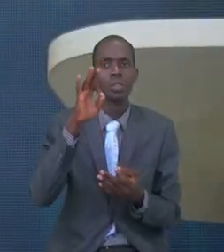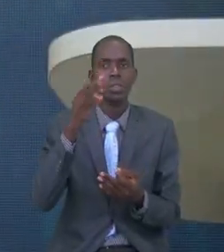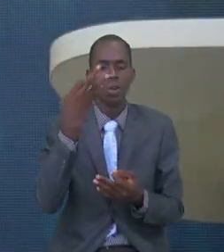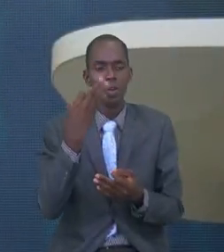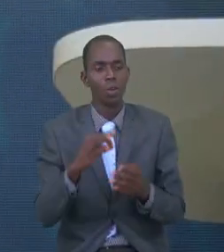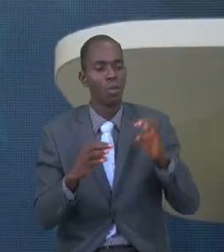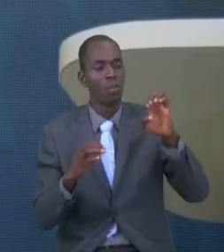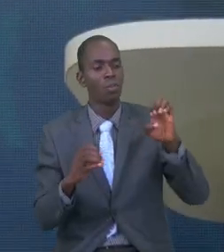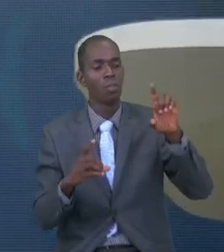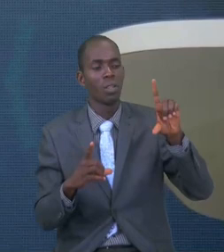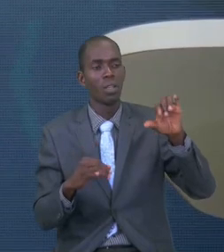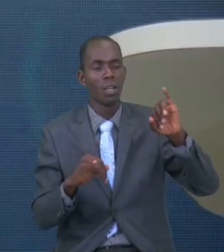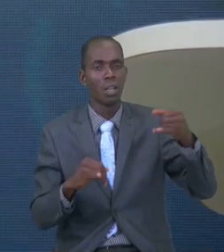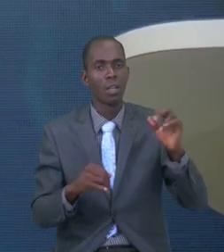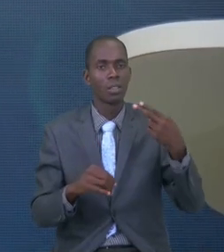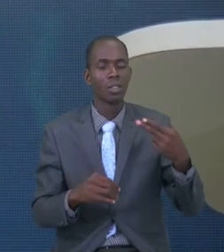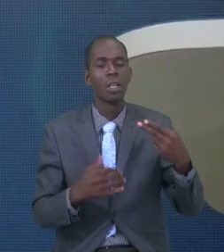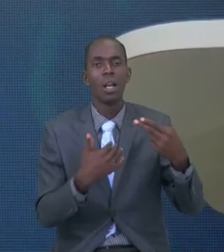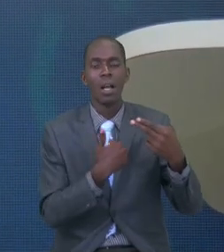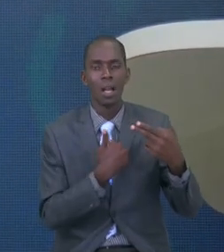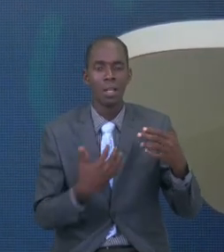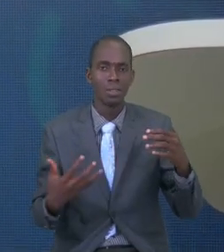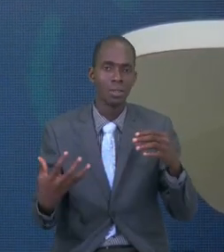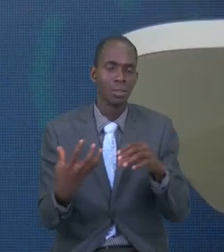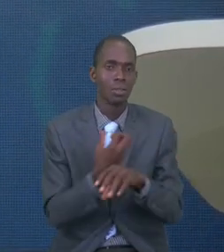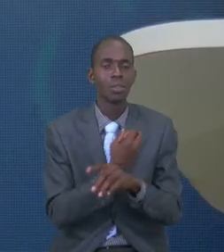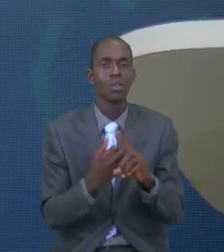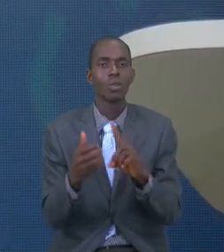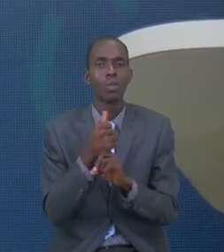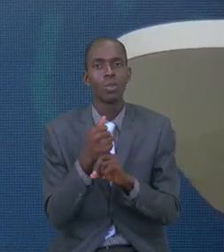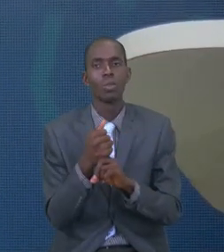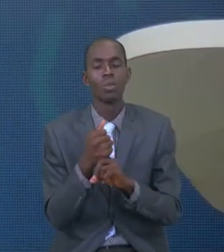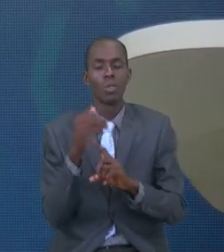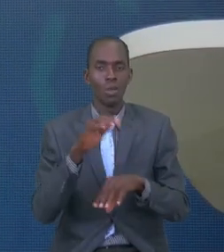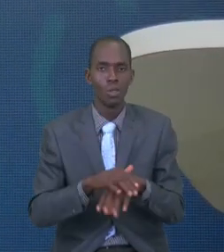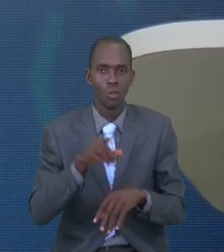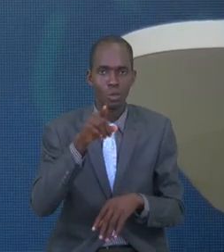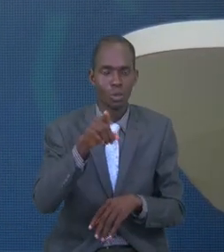Elijah has come on Elisha.